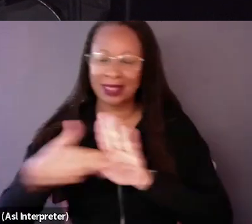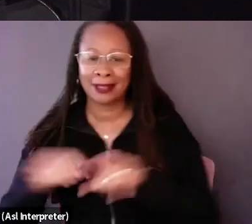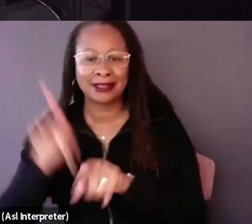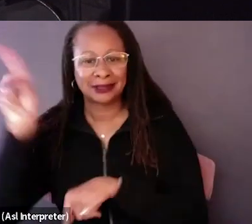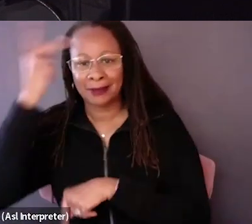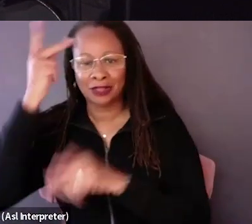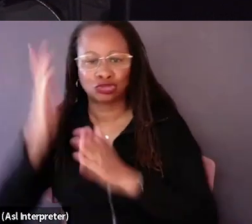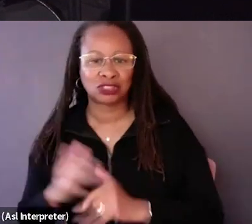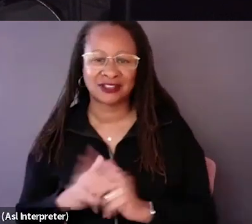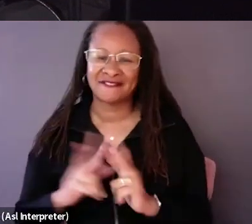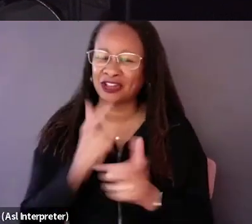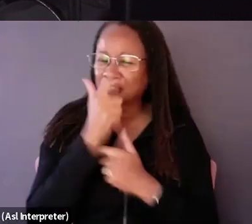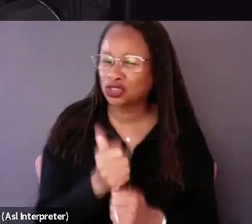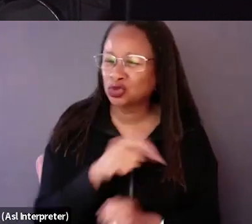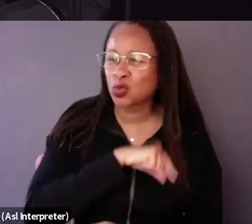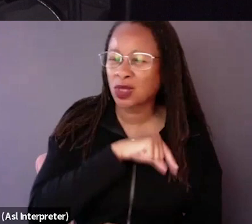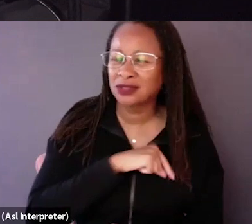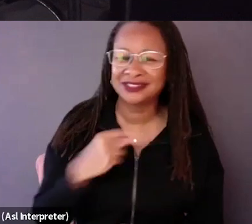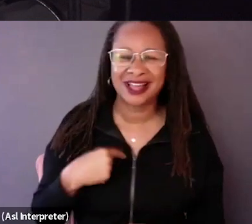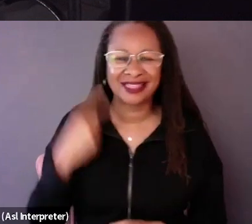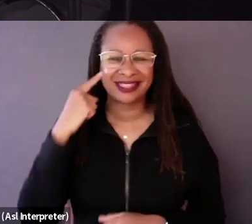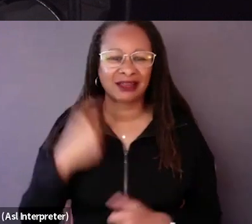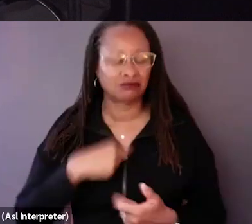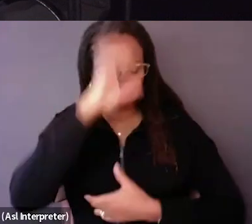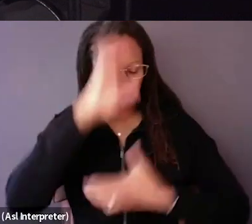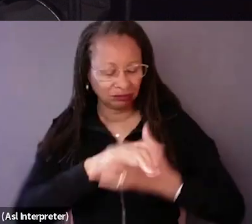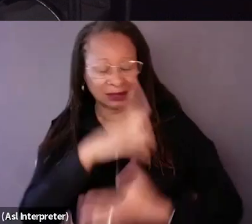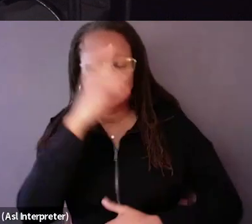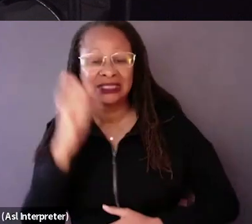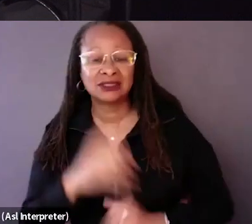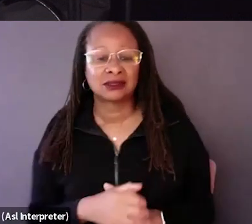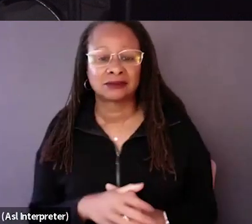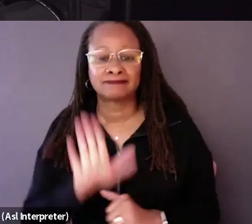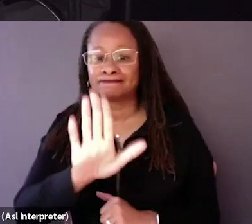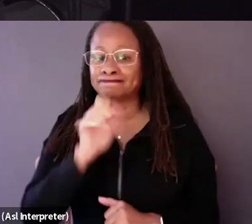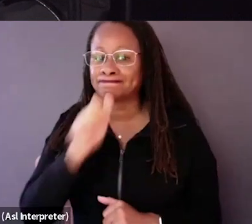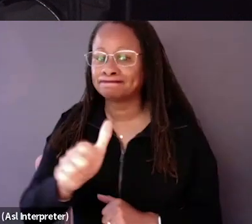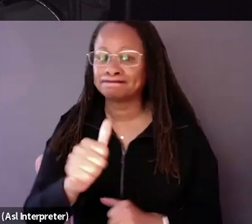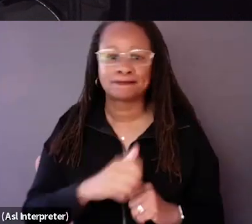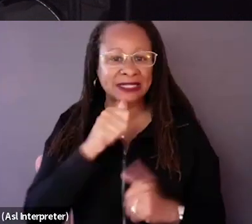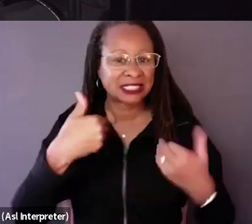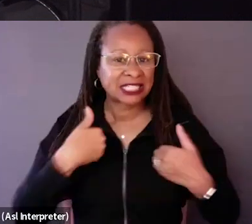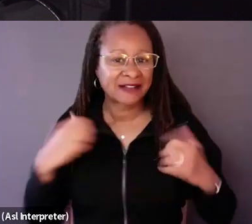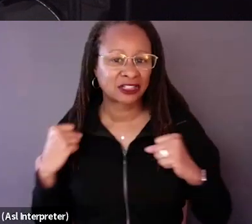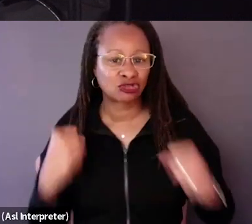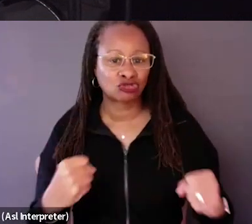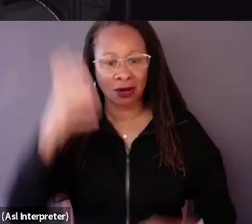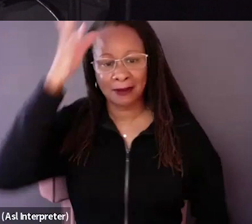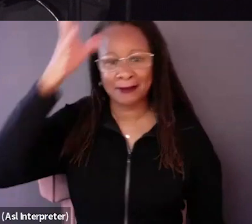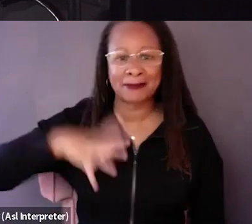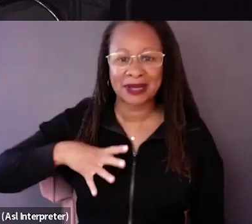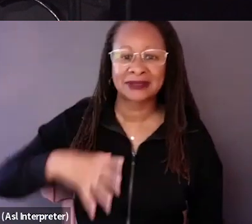feels inadequate, to the point that he gets the people around him that